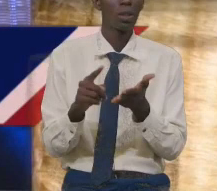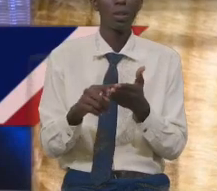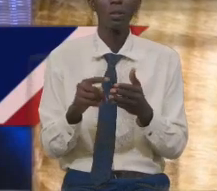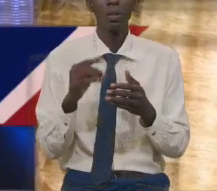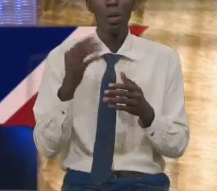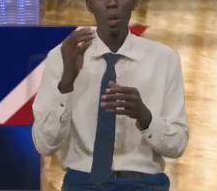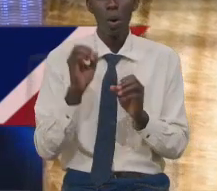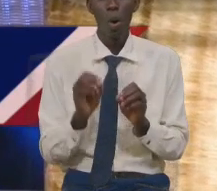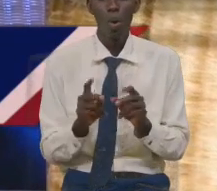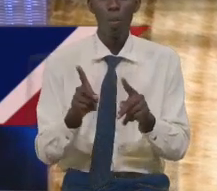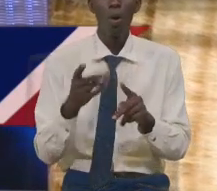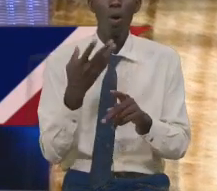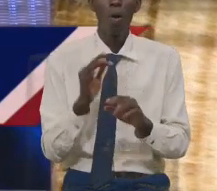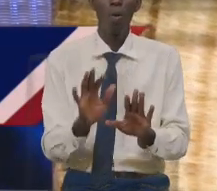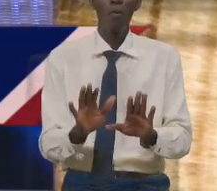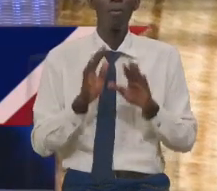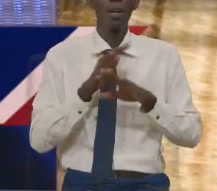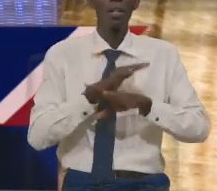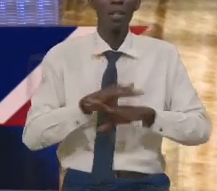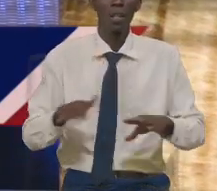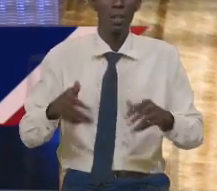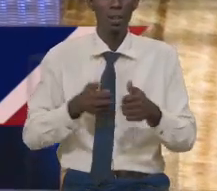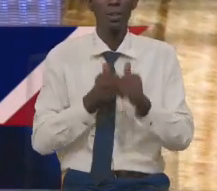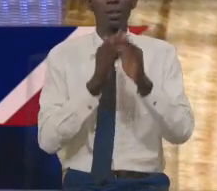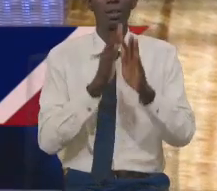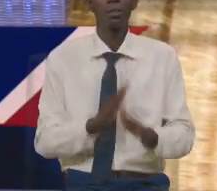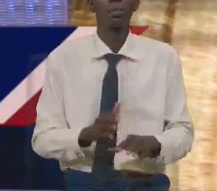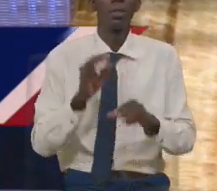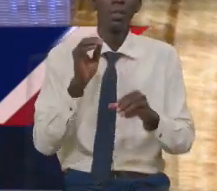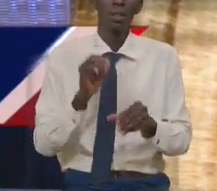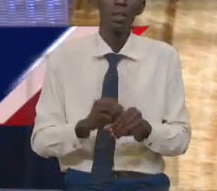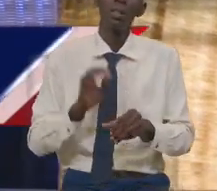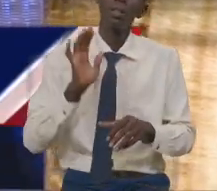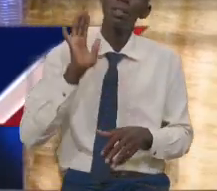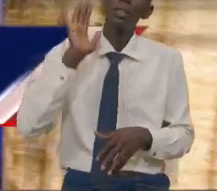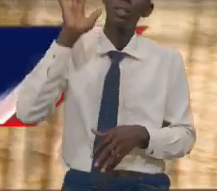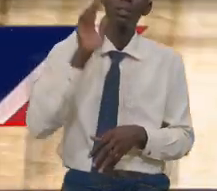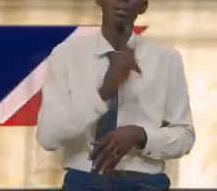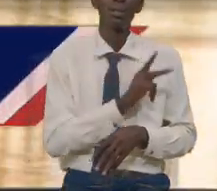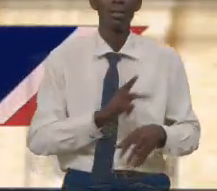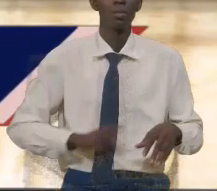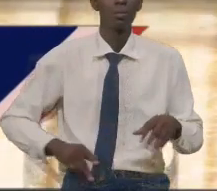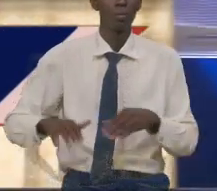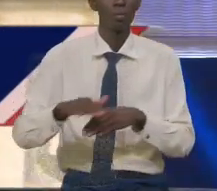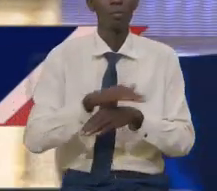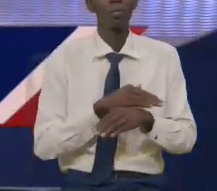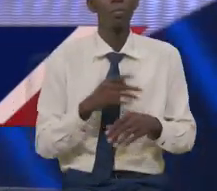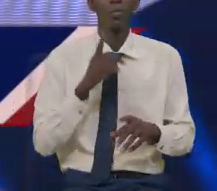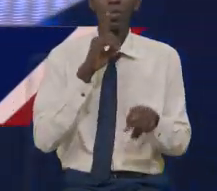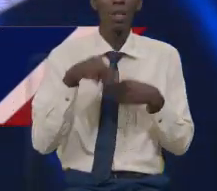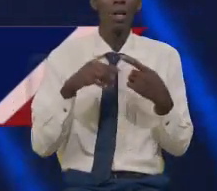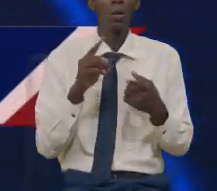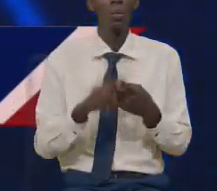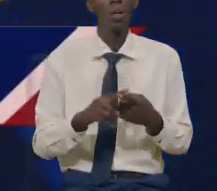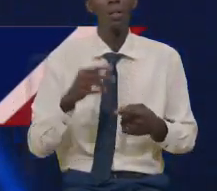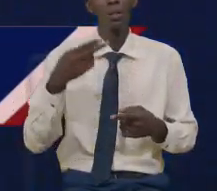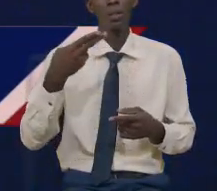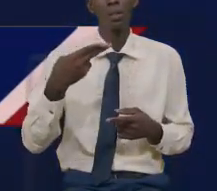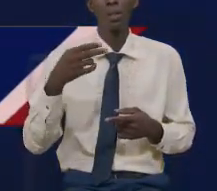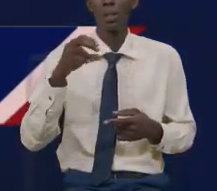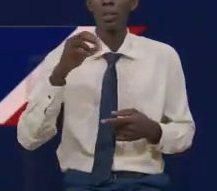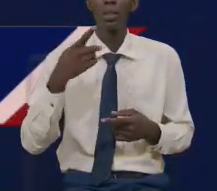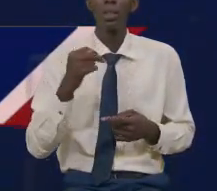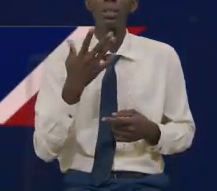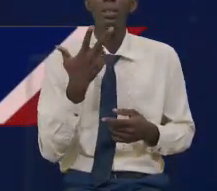of fearless disciples in his kingdom. And we're talking about Shadrach, Meshach, and Abednego now. It